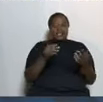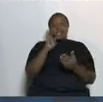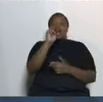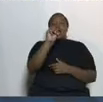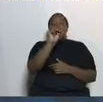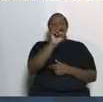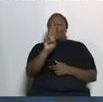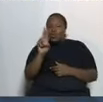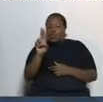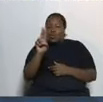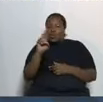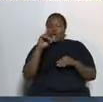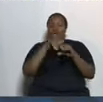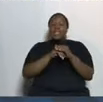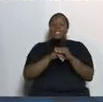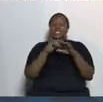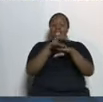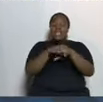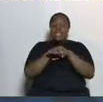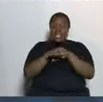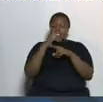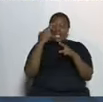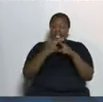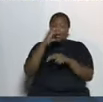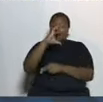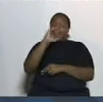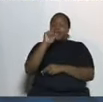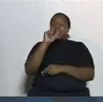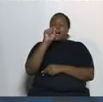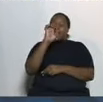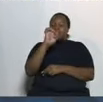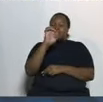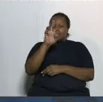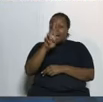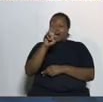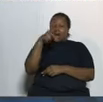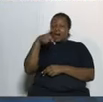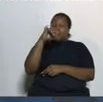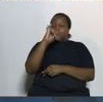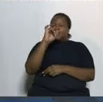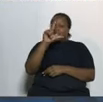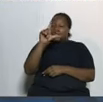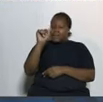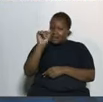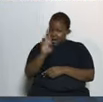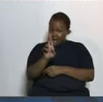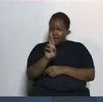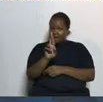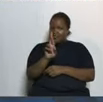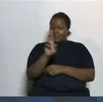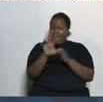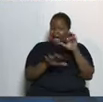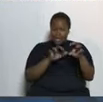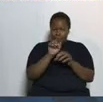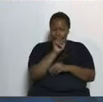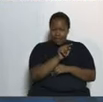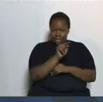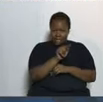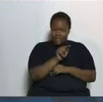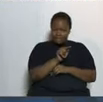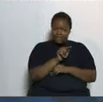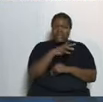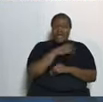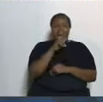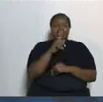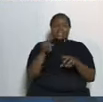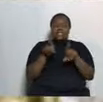All right. So the scientists wanted to do this experiment on these caterpillars. And so they're like a